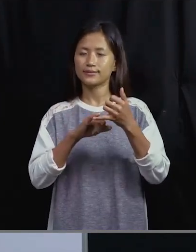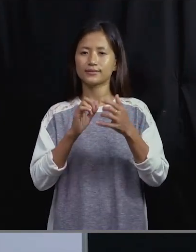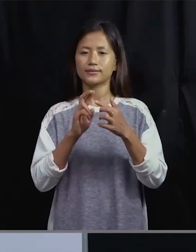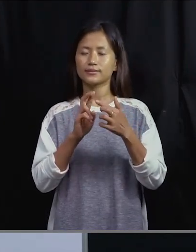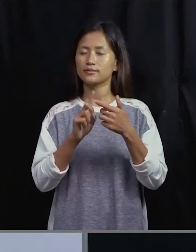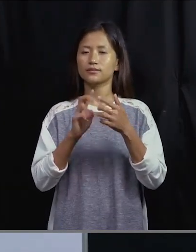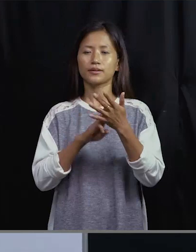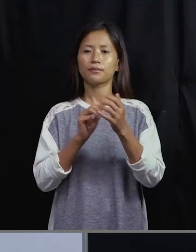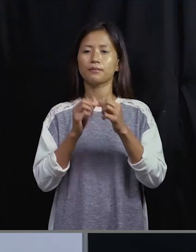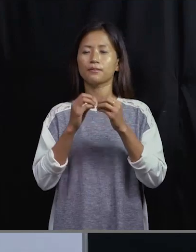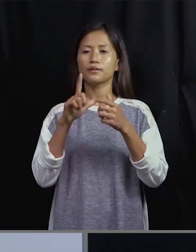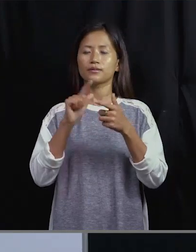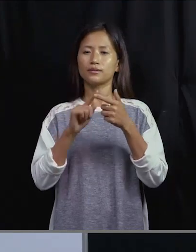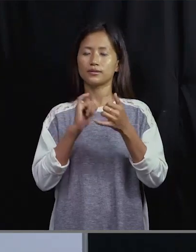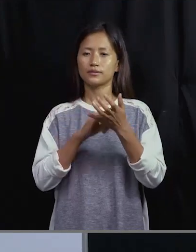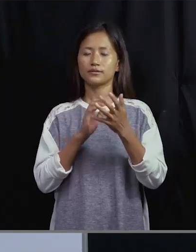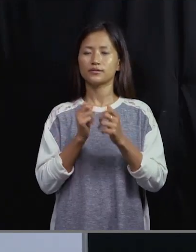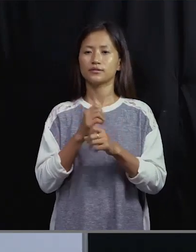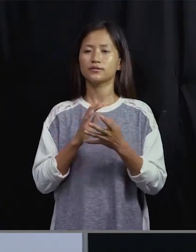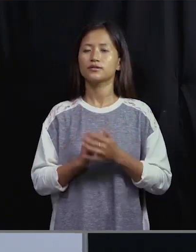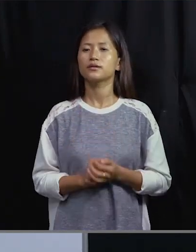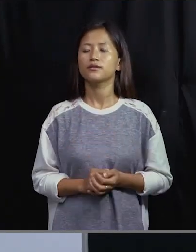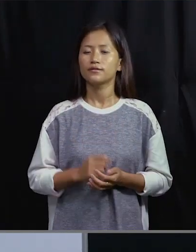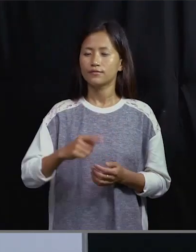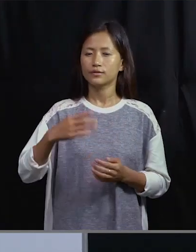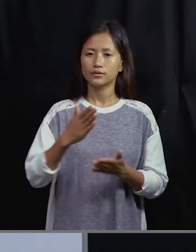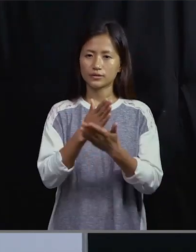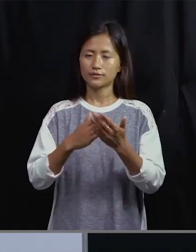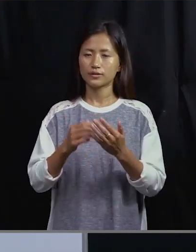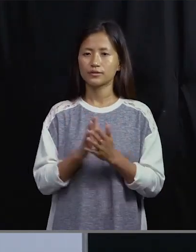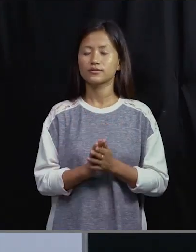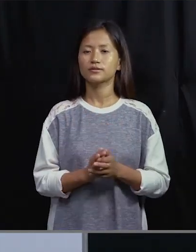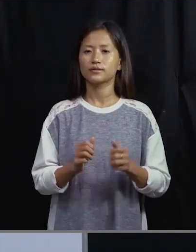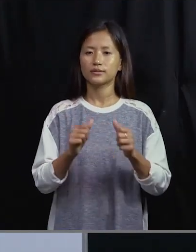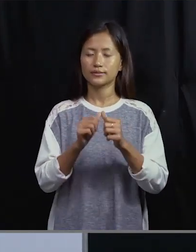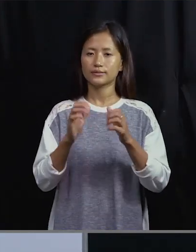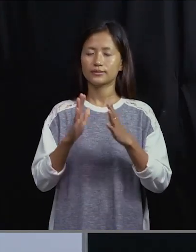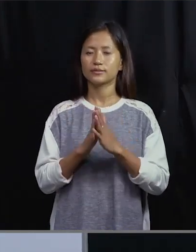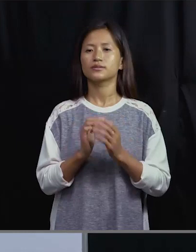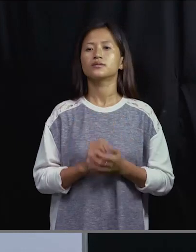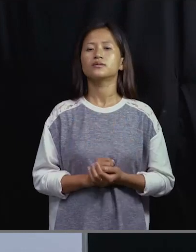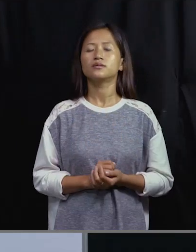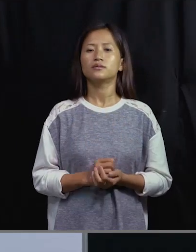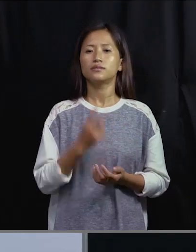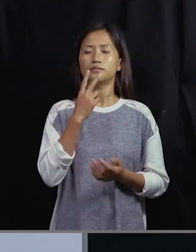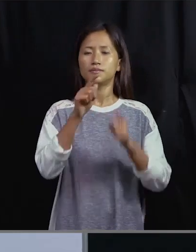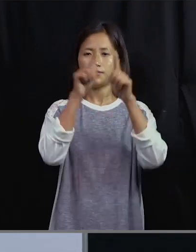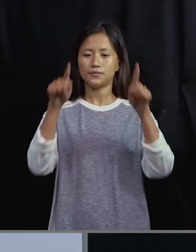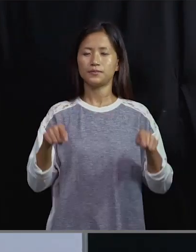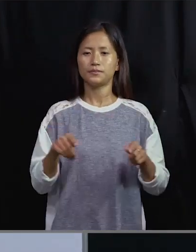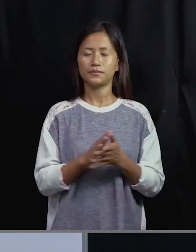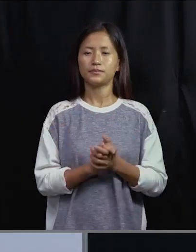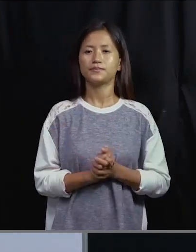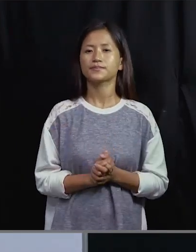assembling industry. So manufacturing industry can be further divided into analytical, processing, synthetic, and assembling